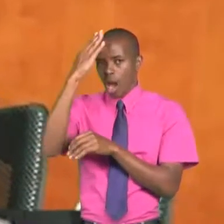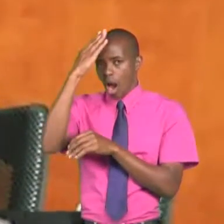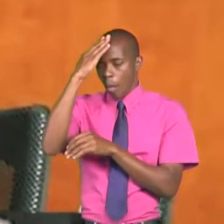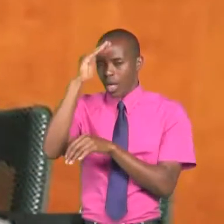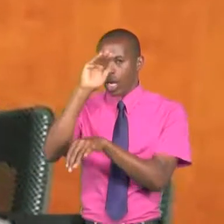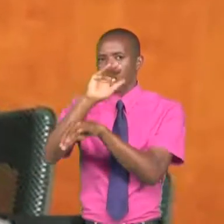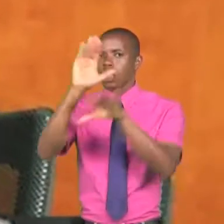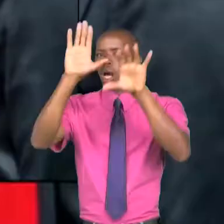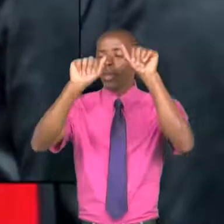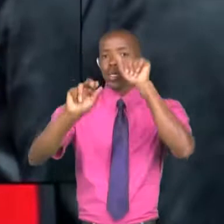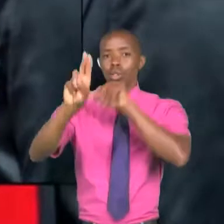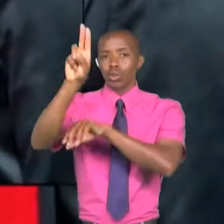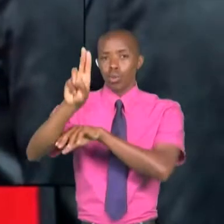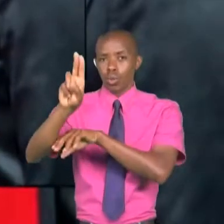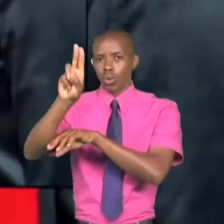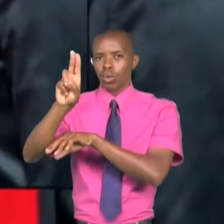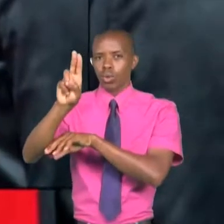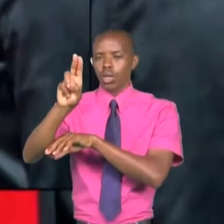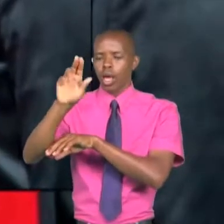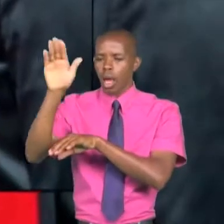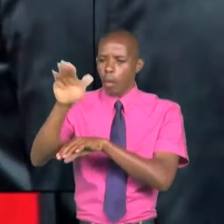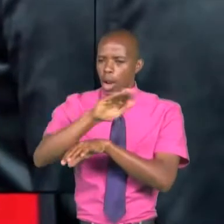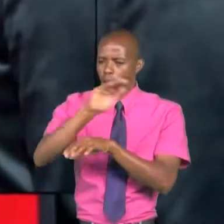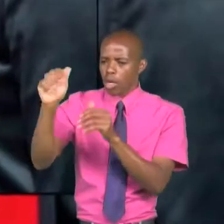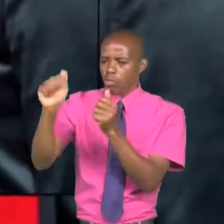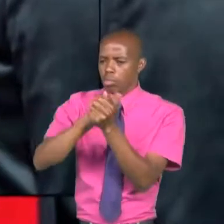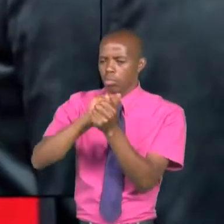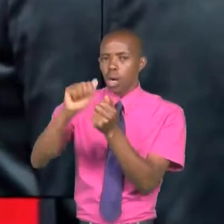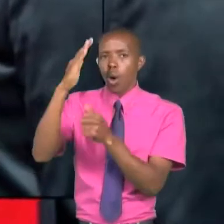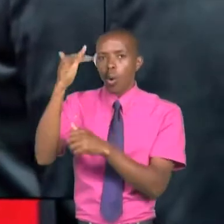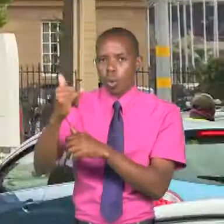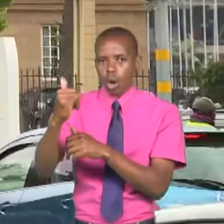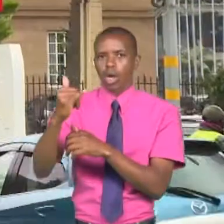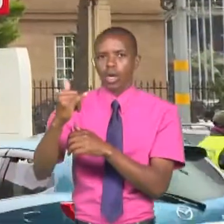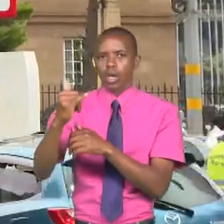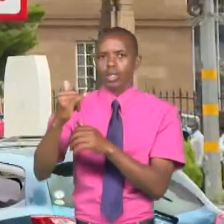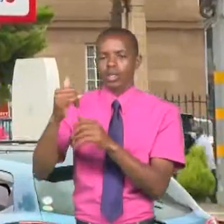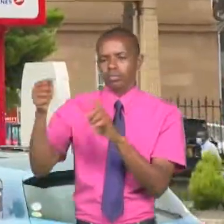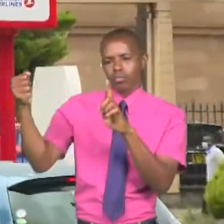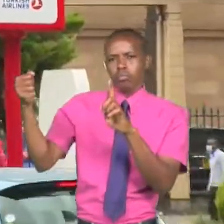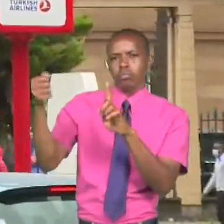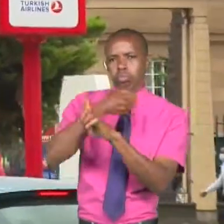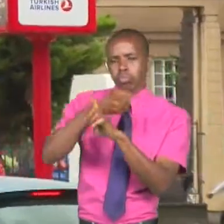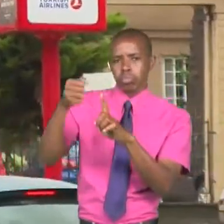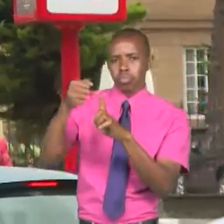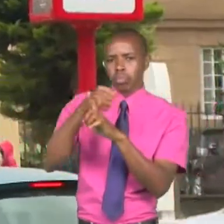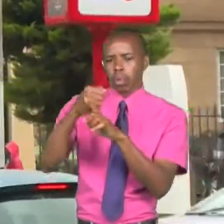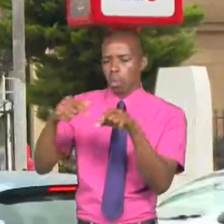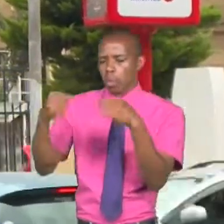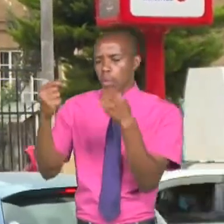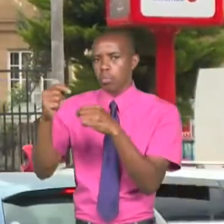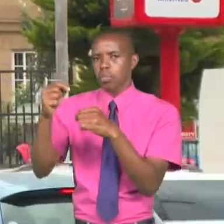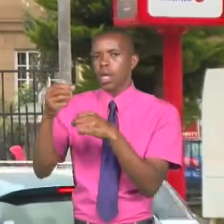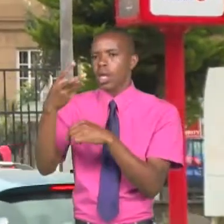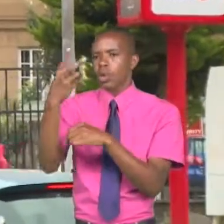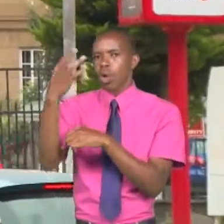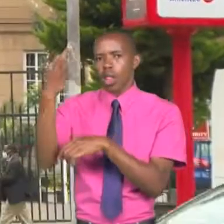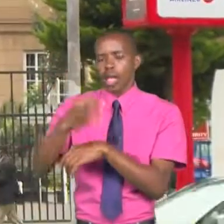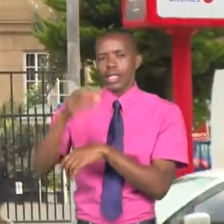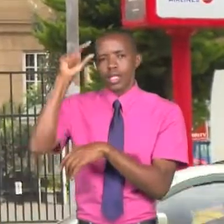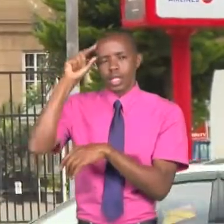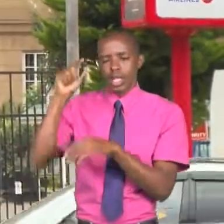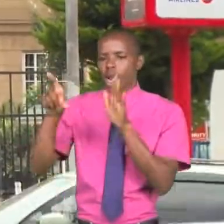asked President Uhuru Kenyatta to dissolve Parliament over the continued violation of the gender representation rule, saying failure to enact a